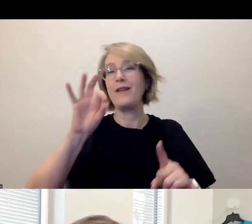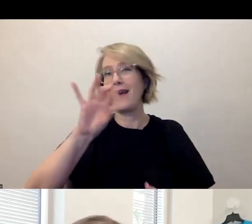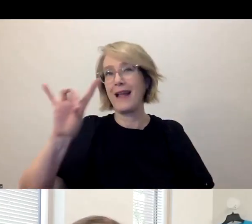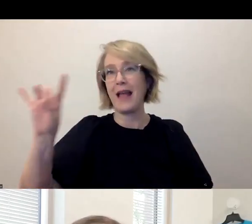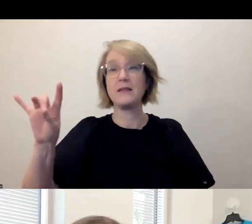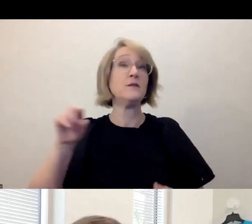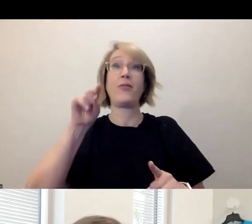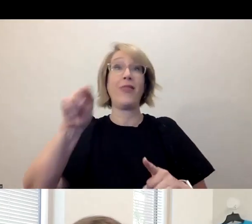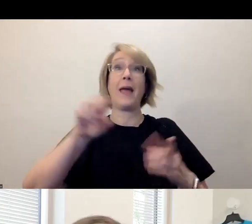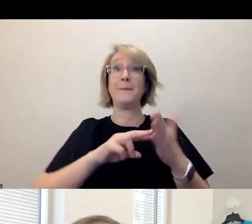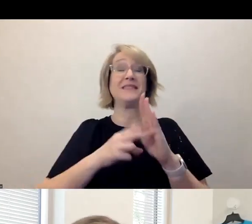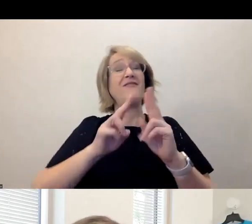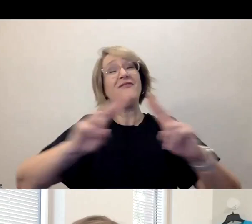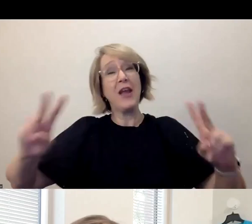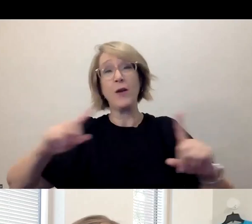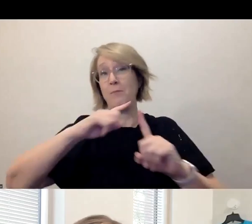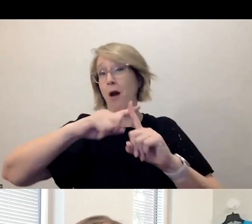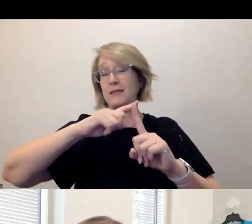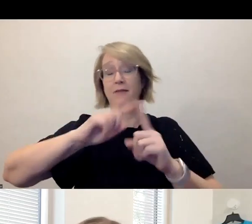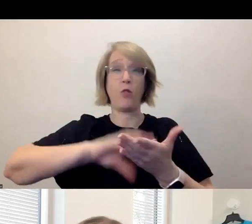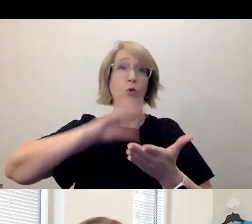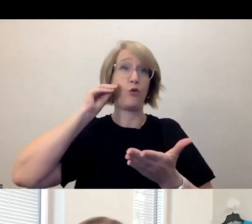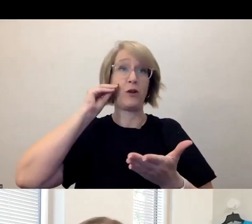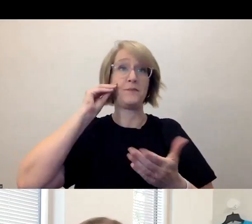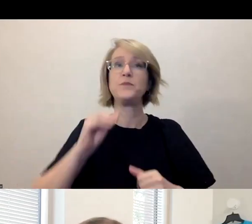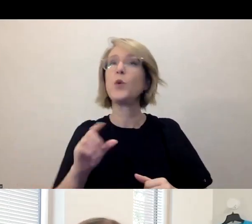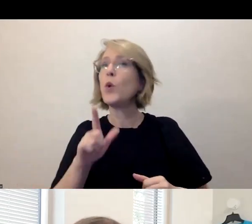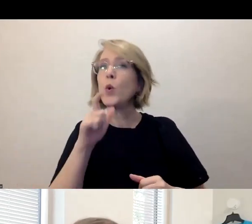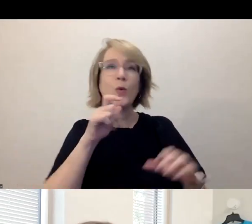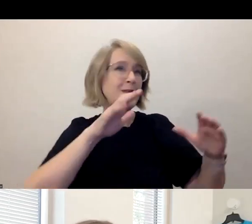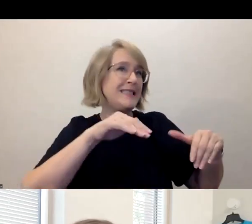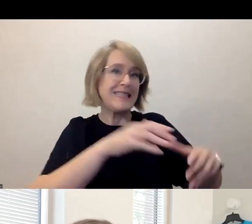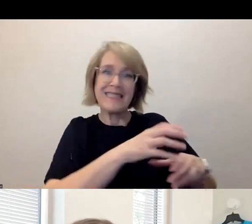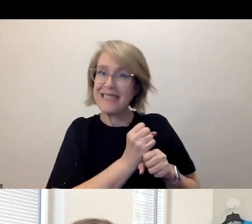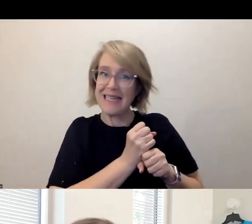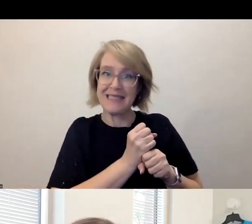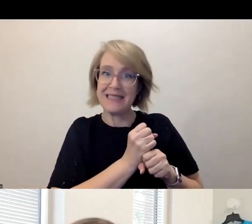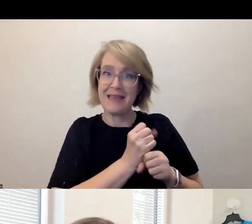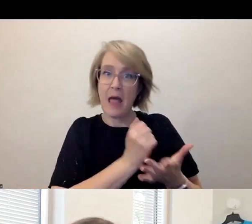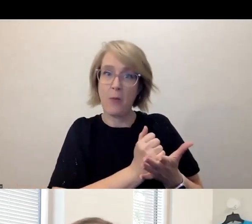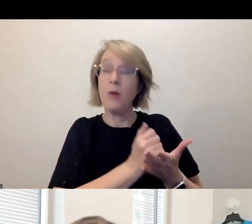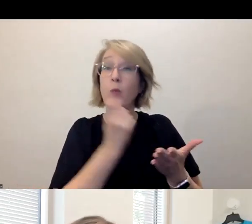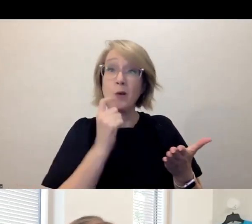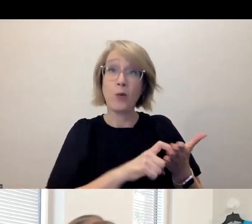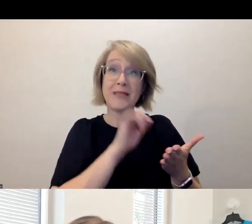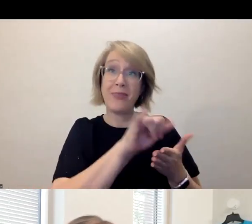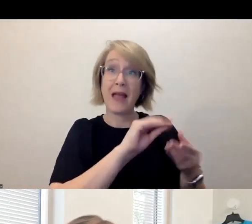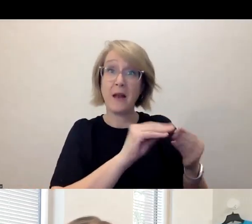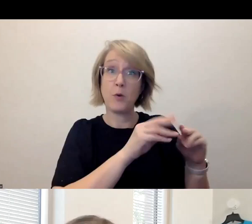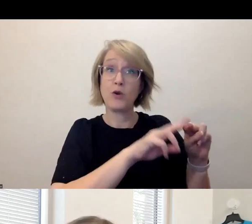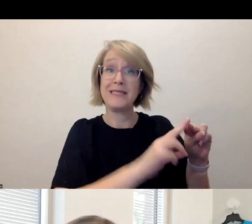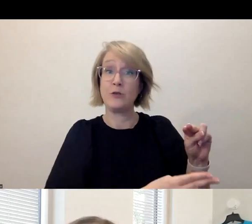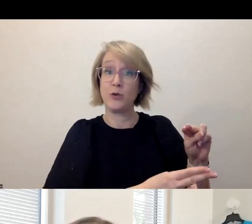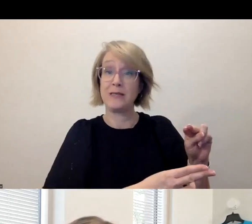takeaway from what people are experiencing. The group who didn't receive the help they needed decreased a pretty significant amount, but the number of people